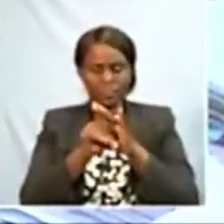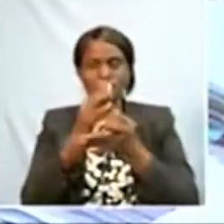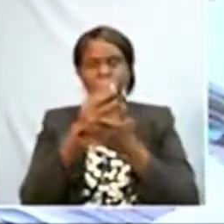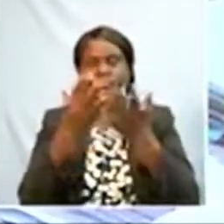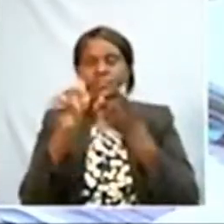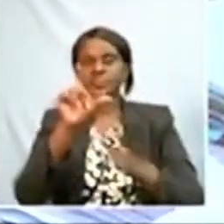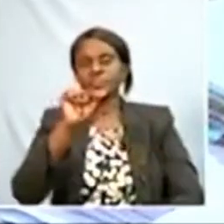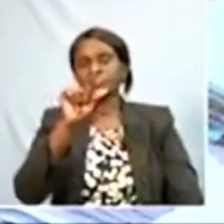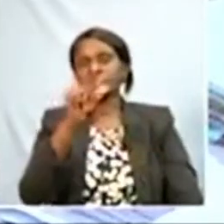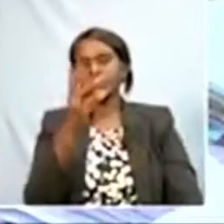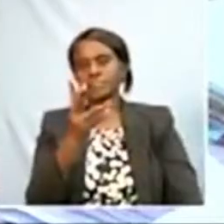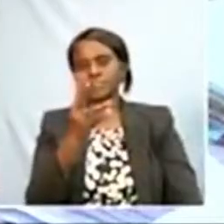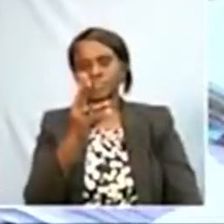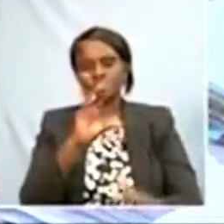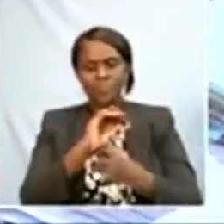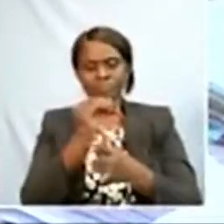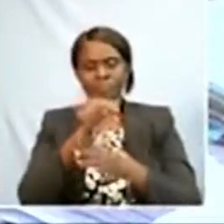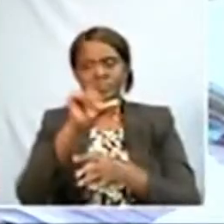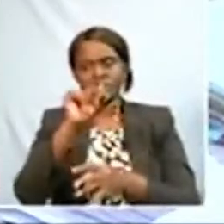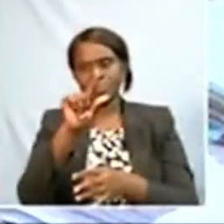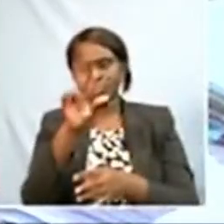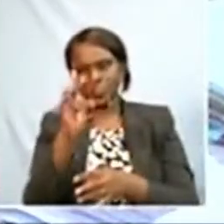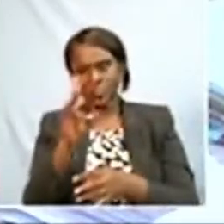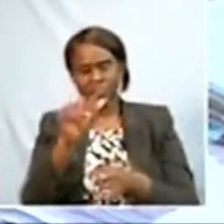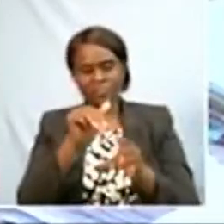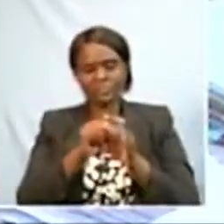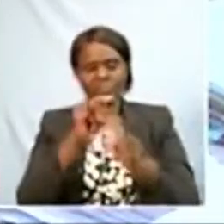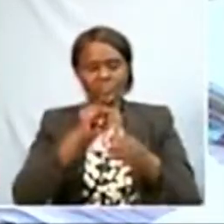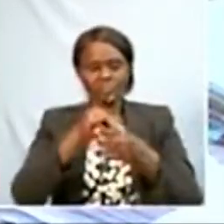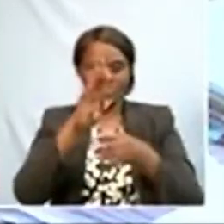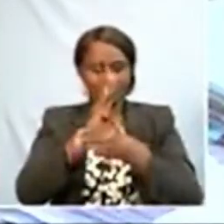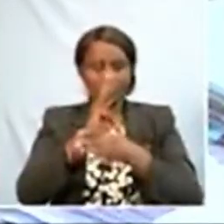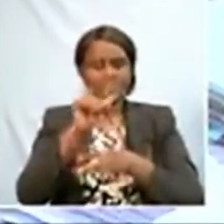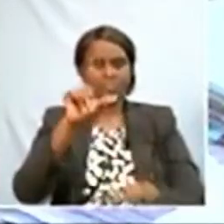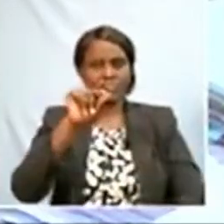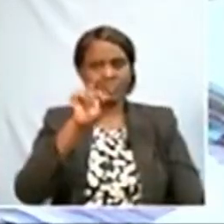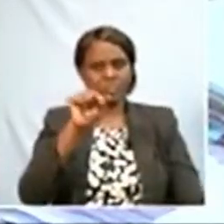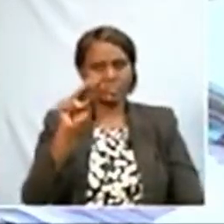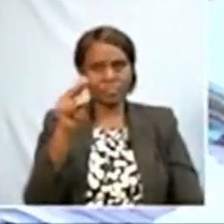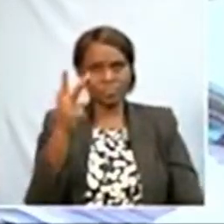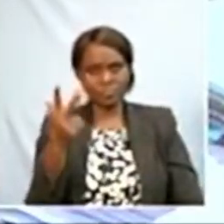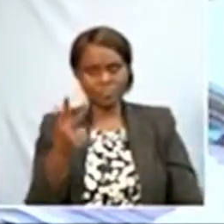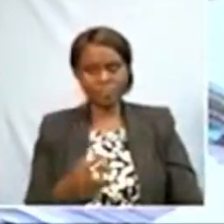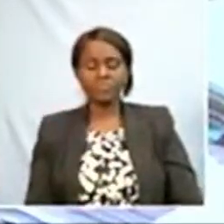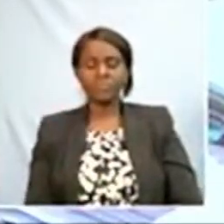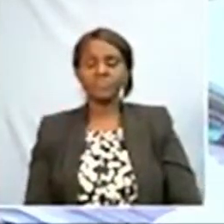2026 or 2027 in MBALA, a project of 2023.